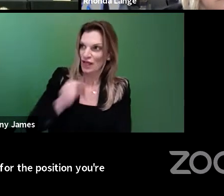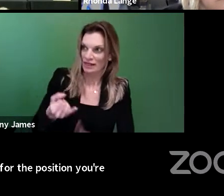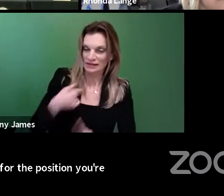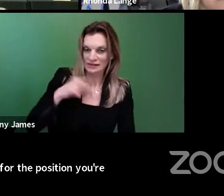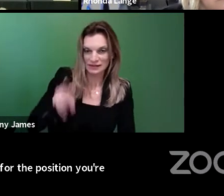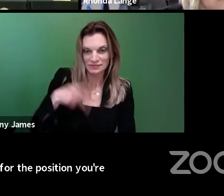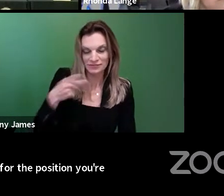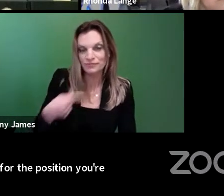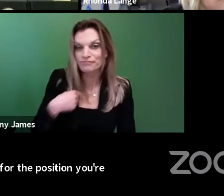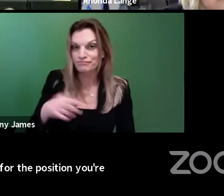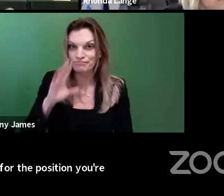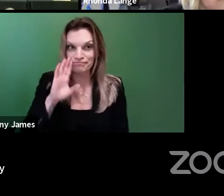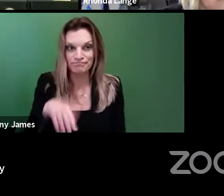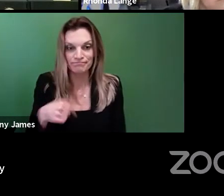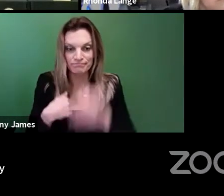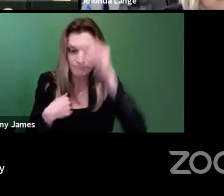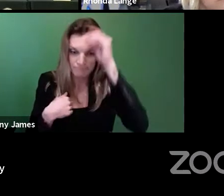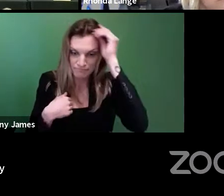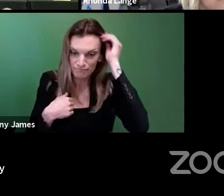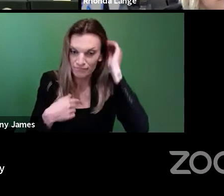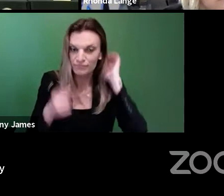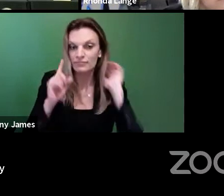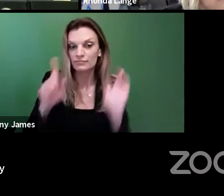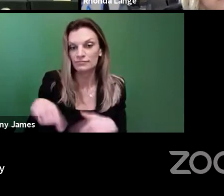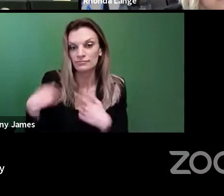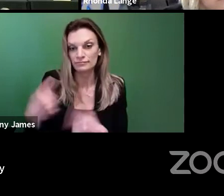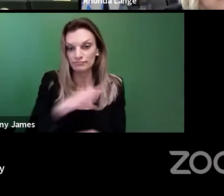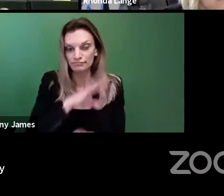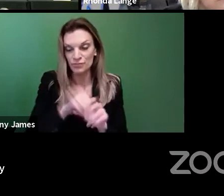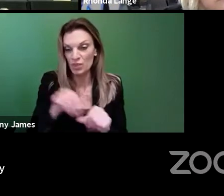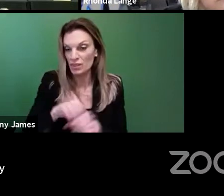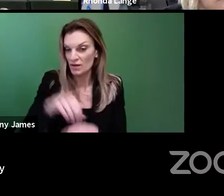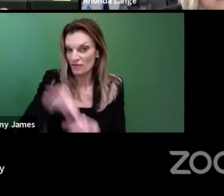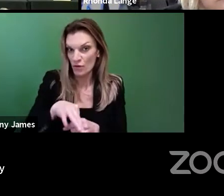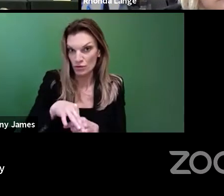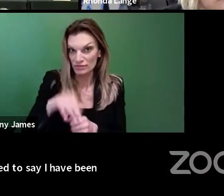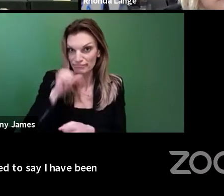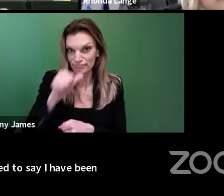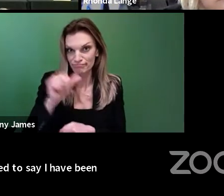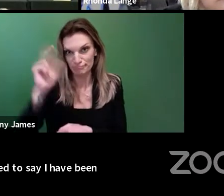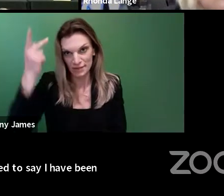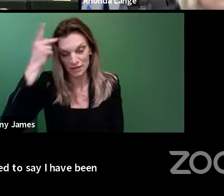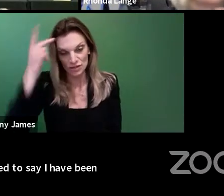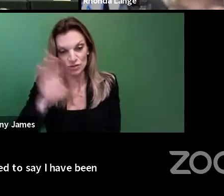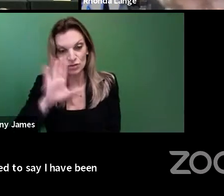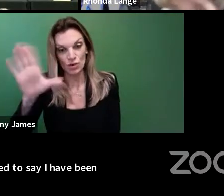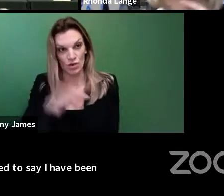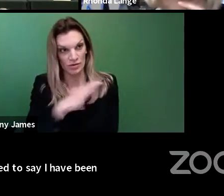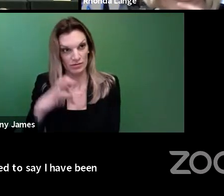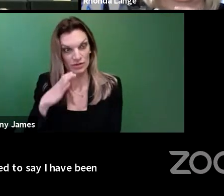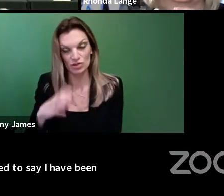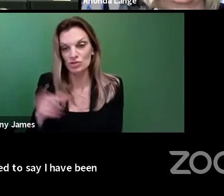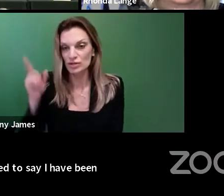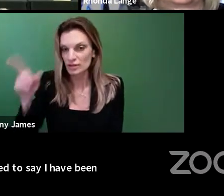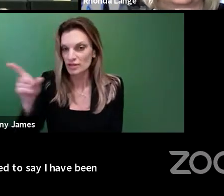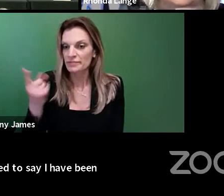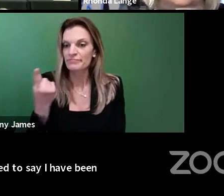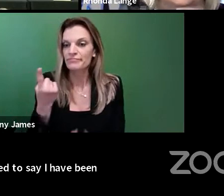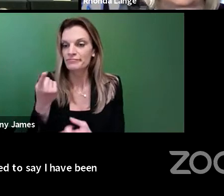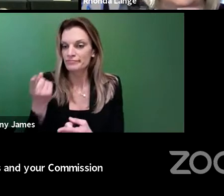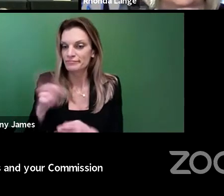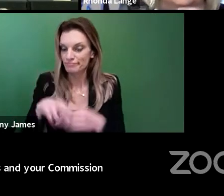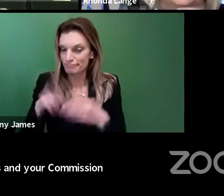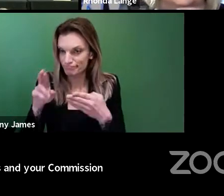Secondly, I wanted to say that I have been active with Voters Not Politicians, and your commission is a result of the work of